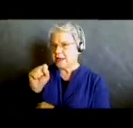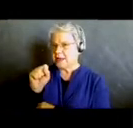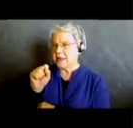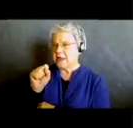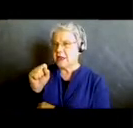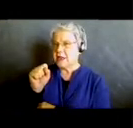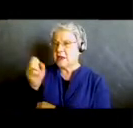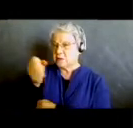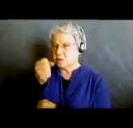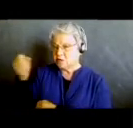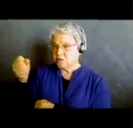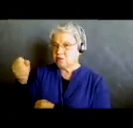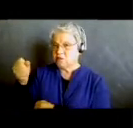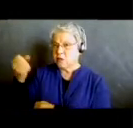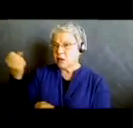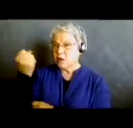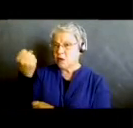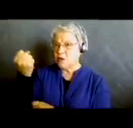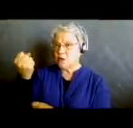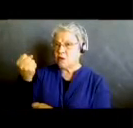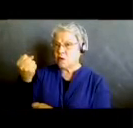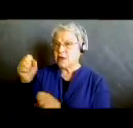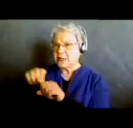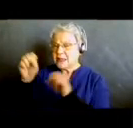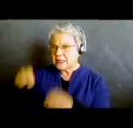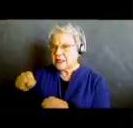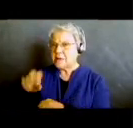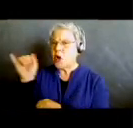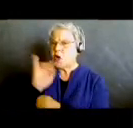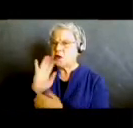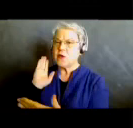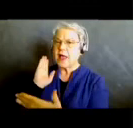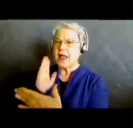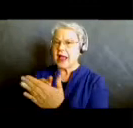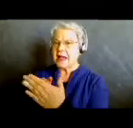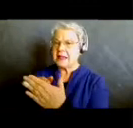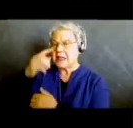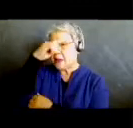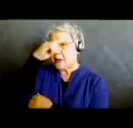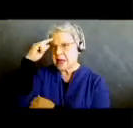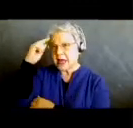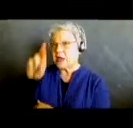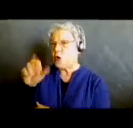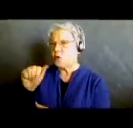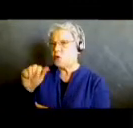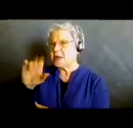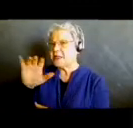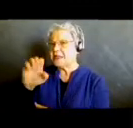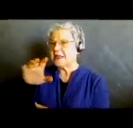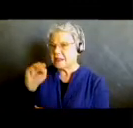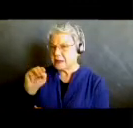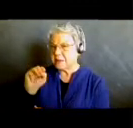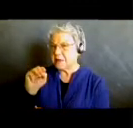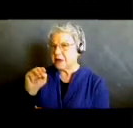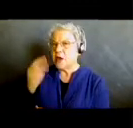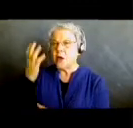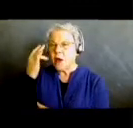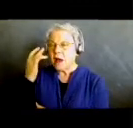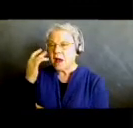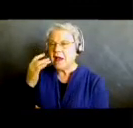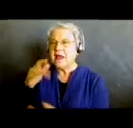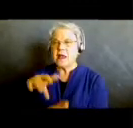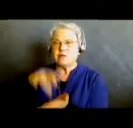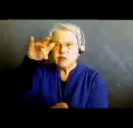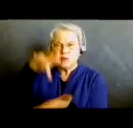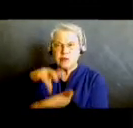its expansiveness is rooted in anti-Black racism through, again, the relentless exclusion of Haitian people from the